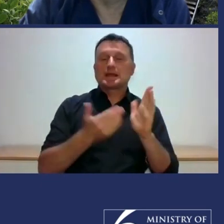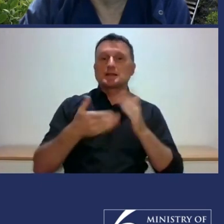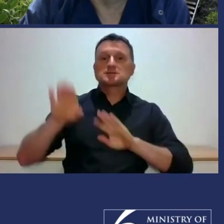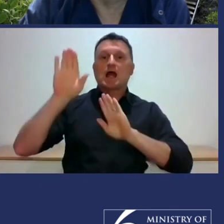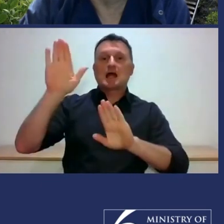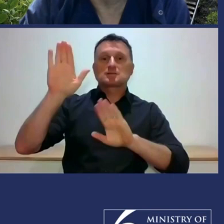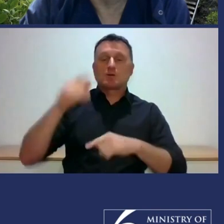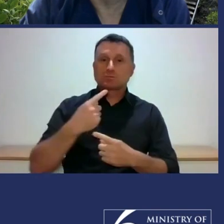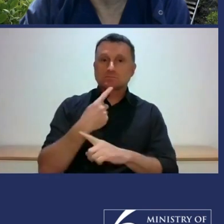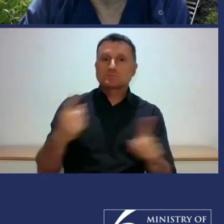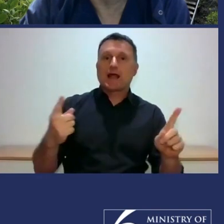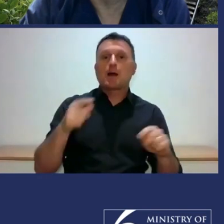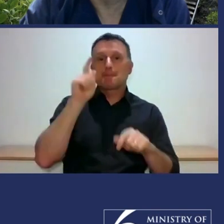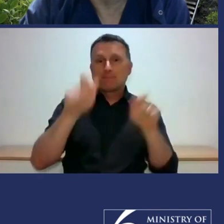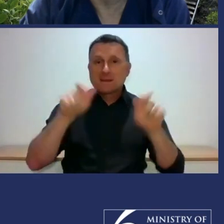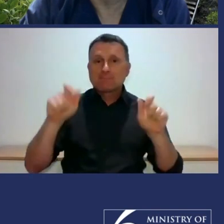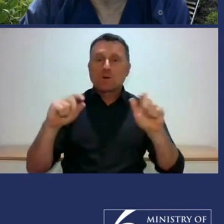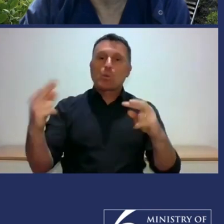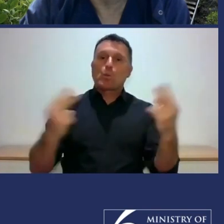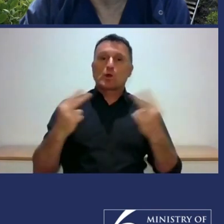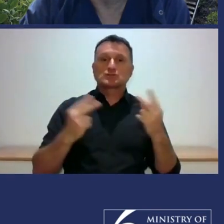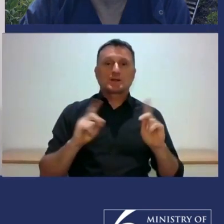that are online at the moment watching?